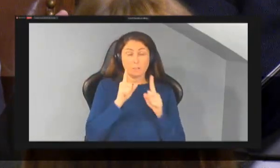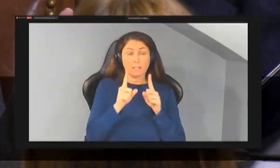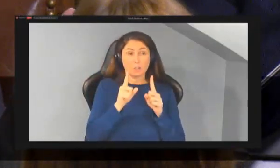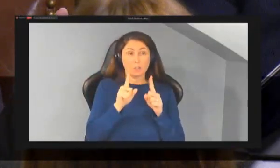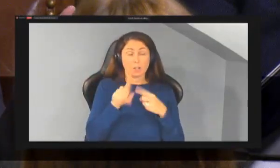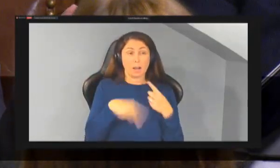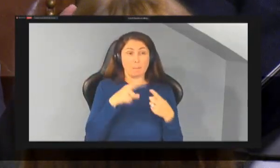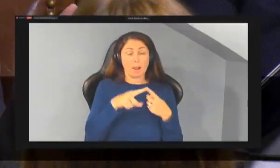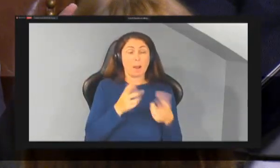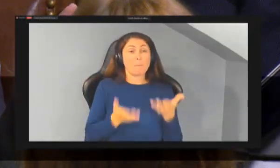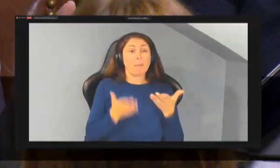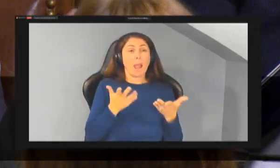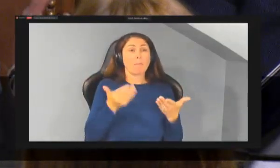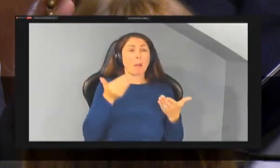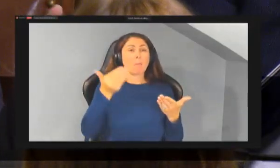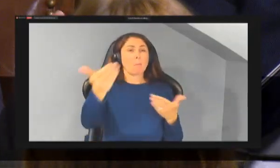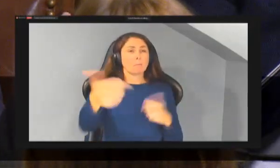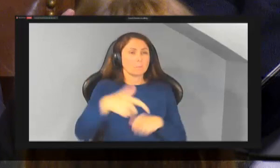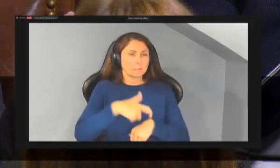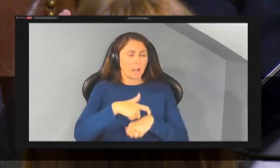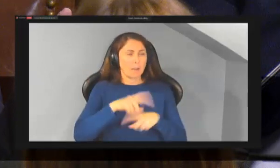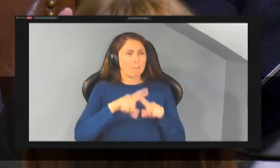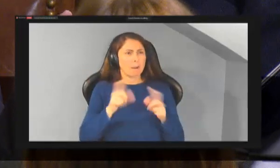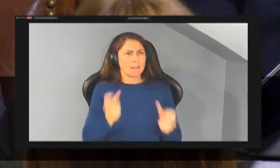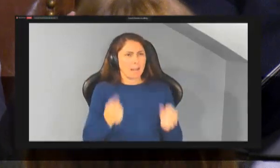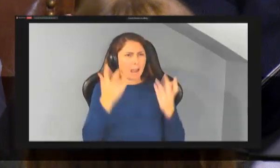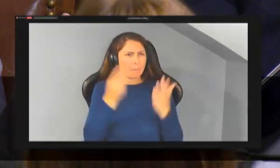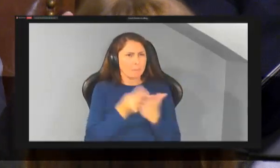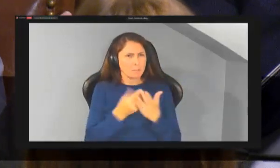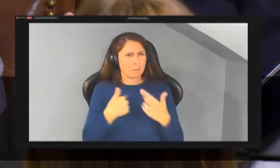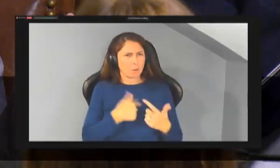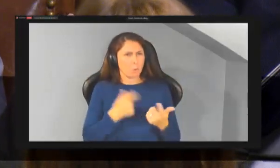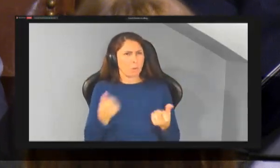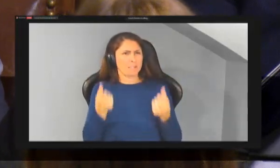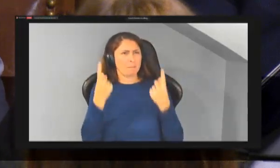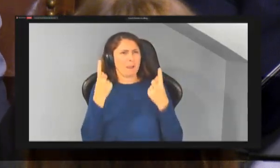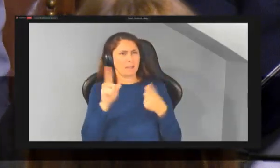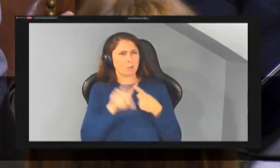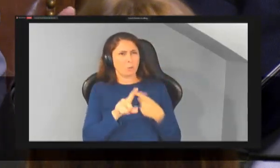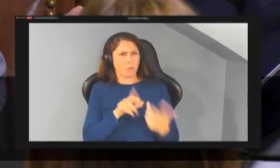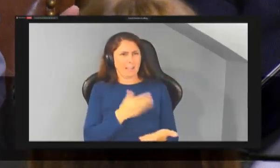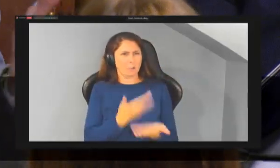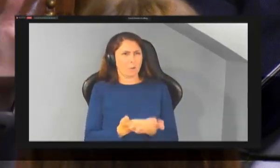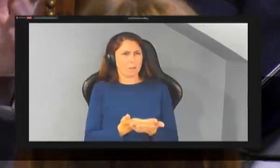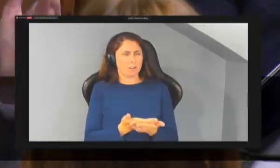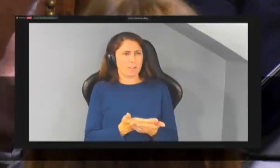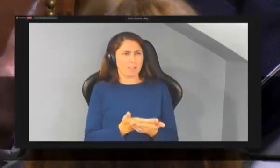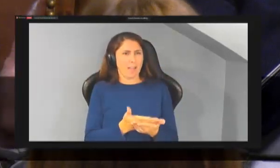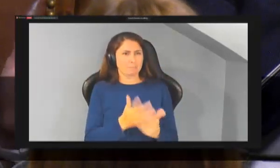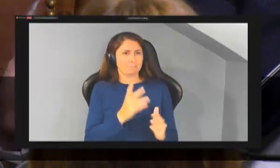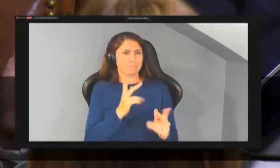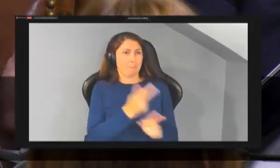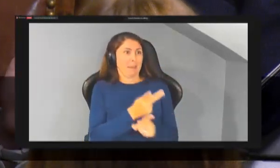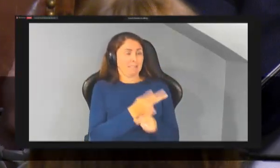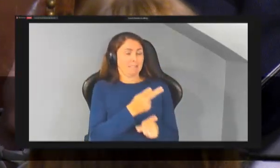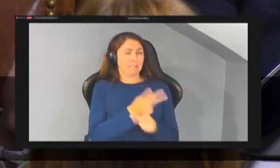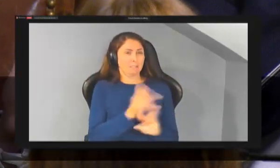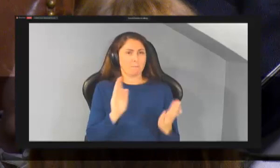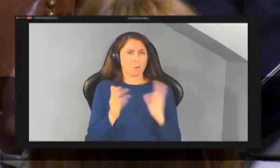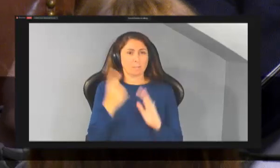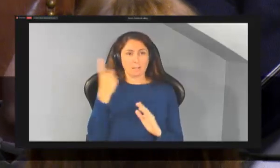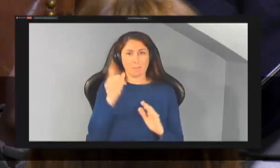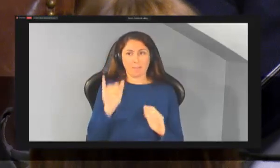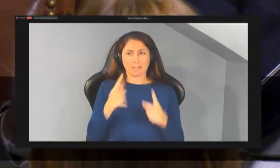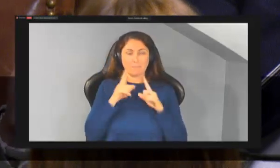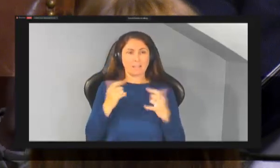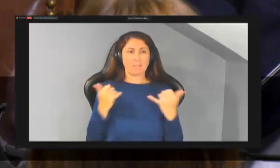maybe over time, but how much money are we spending to be able to get to that maintenance versus something that's effective now where we